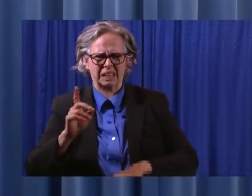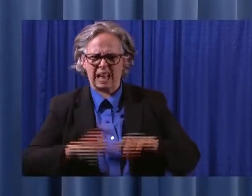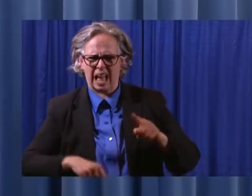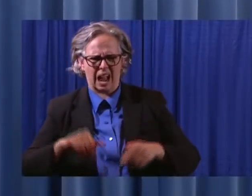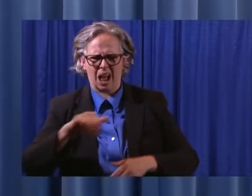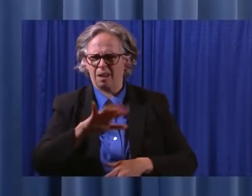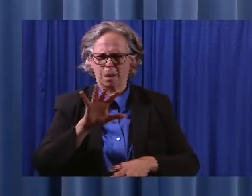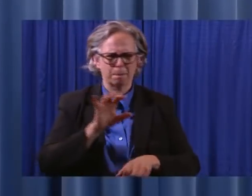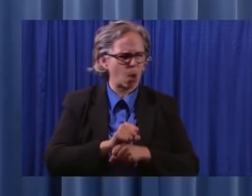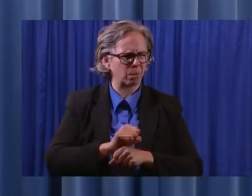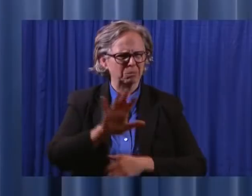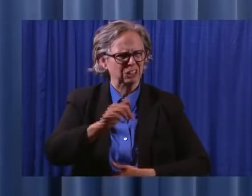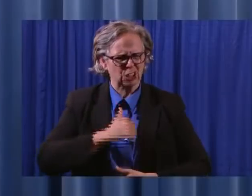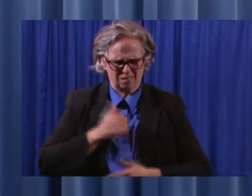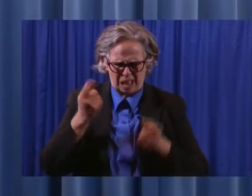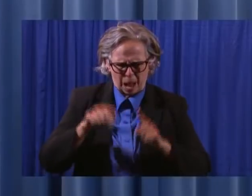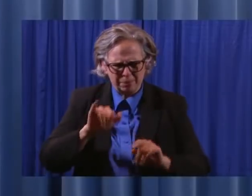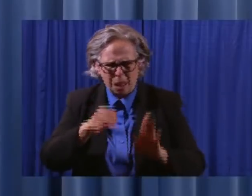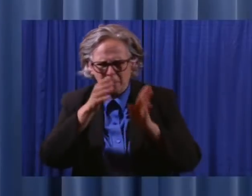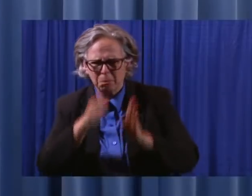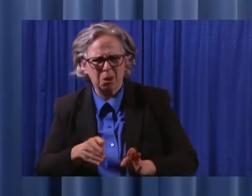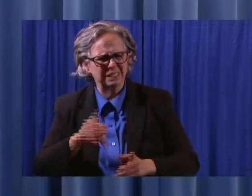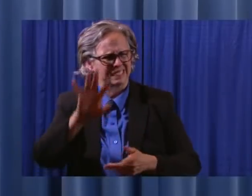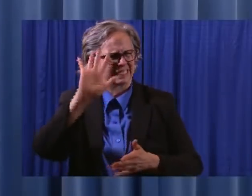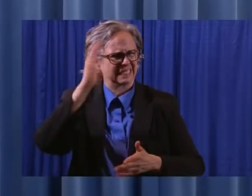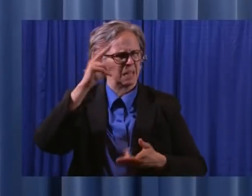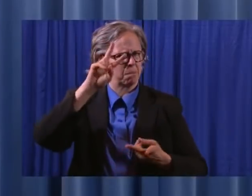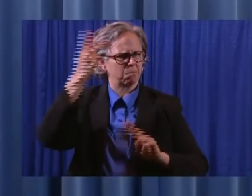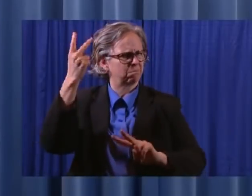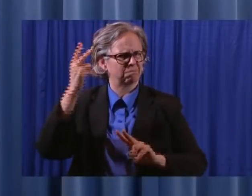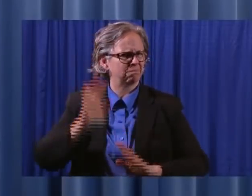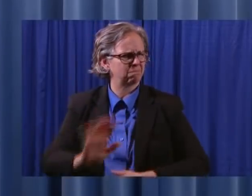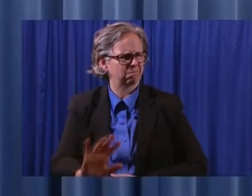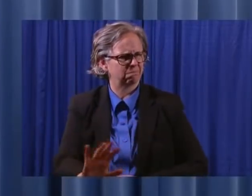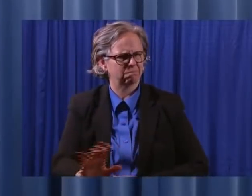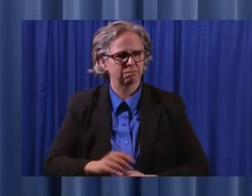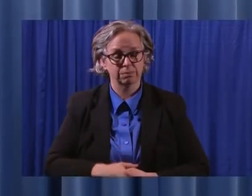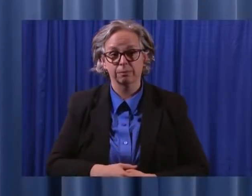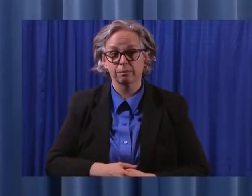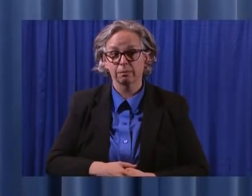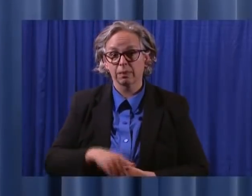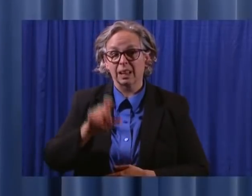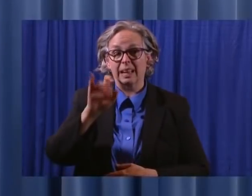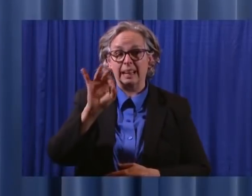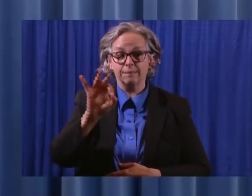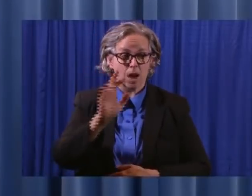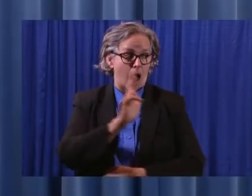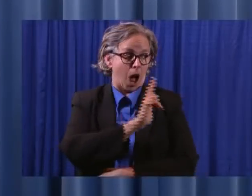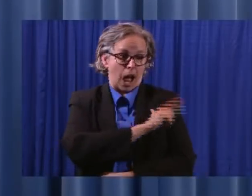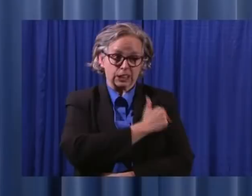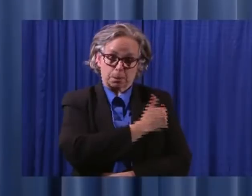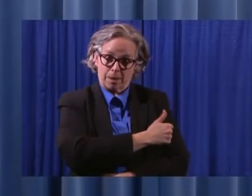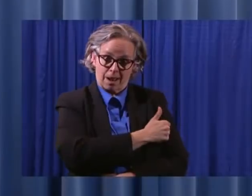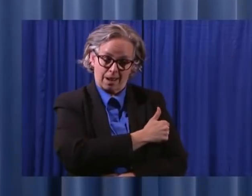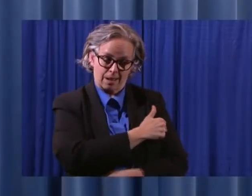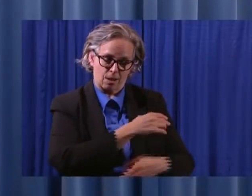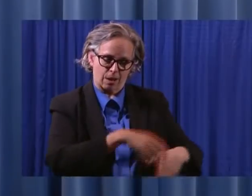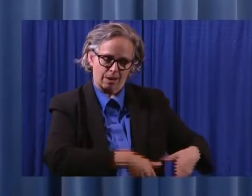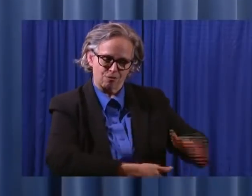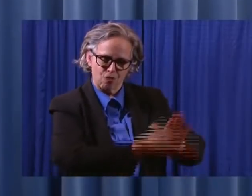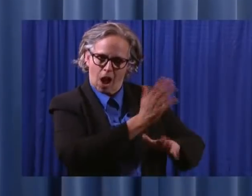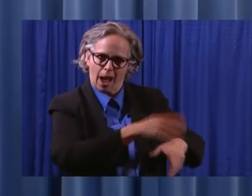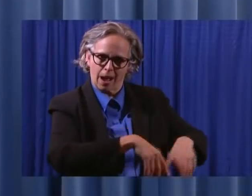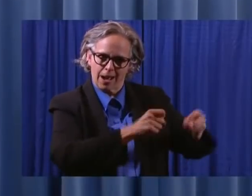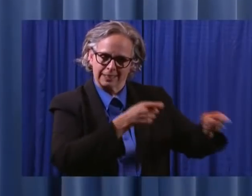appointment. If there's testing, for example, that's being done by a hospital, testing being done by someone else, they set